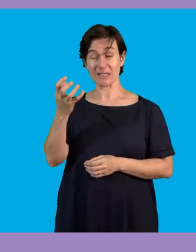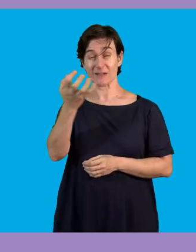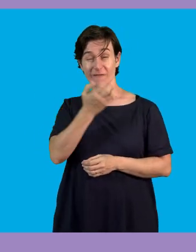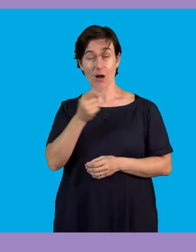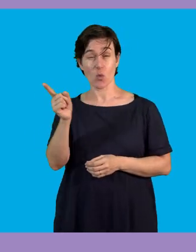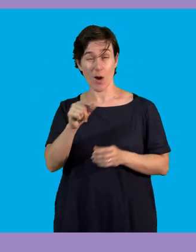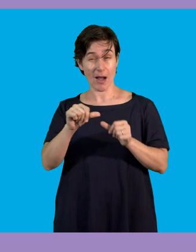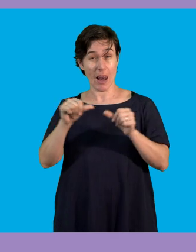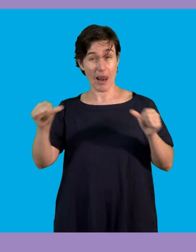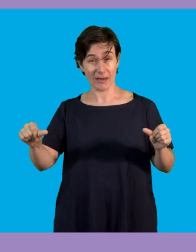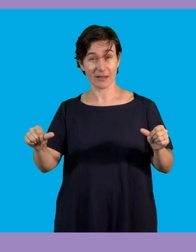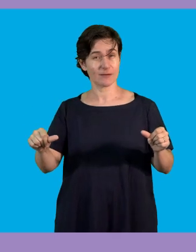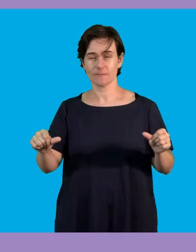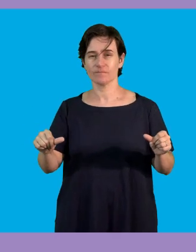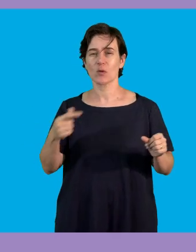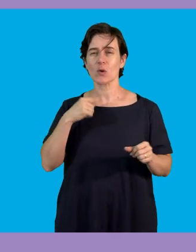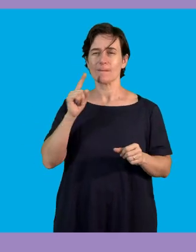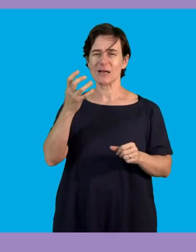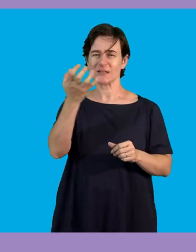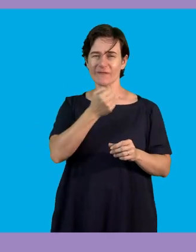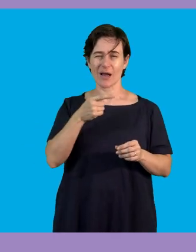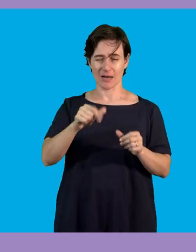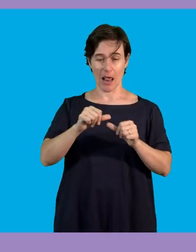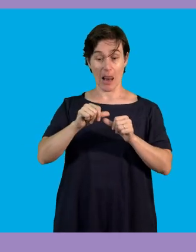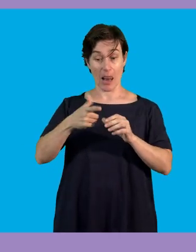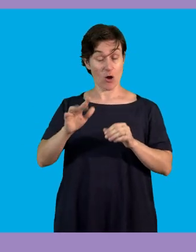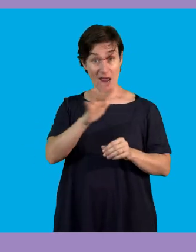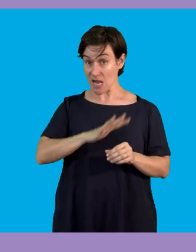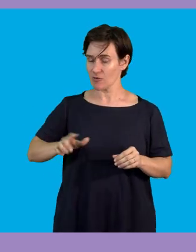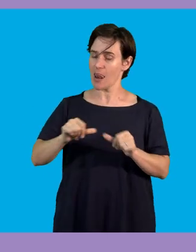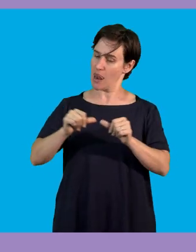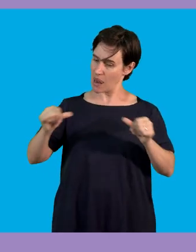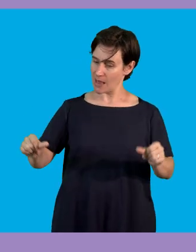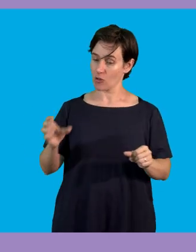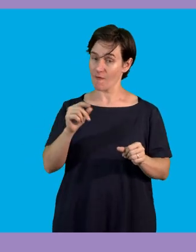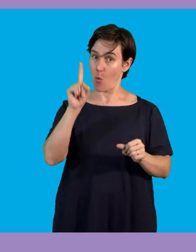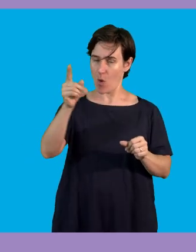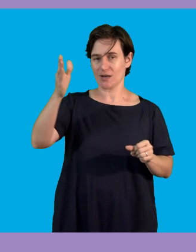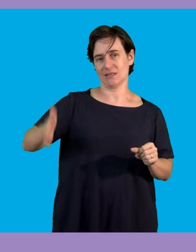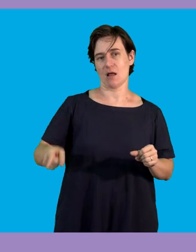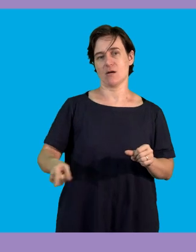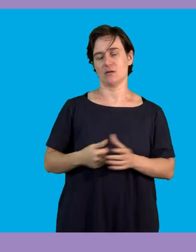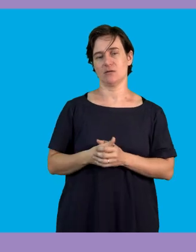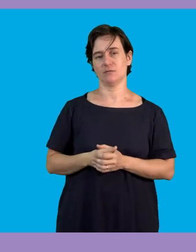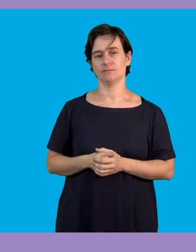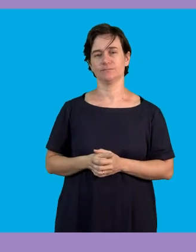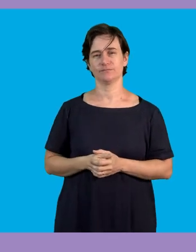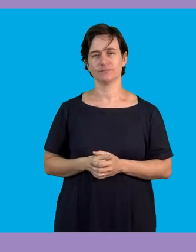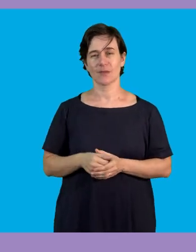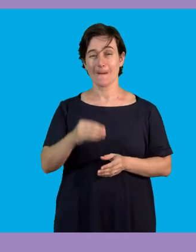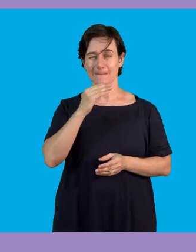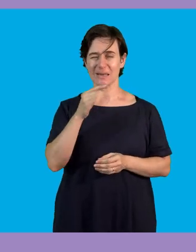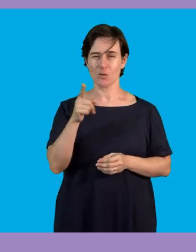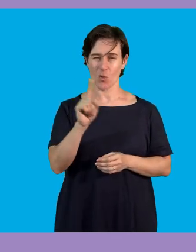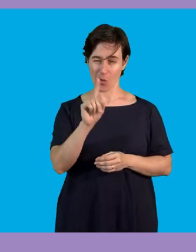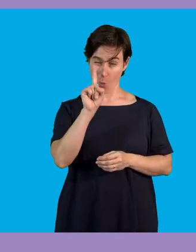length squared. We have to find the length of its side. So now we need to find the